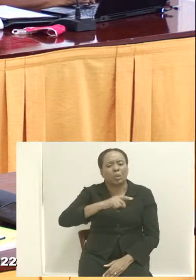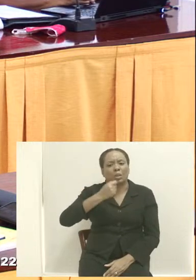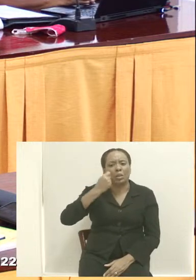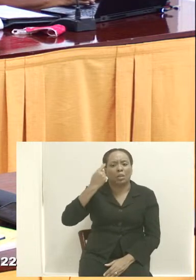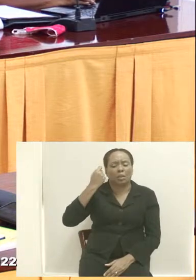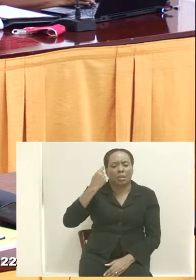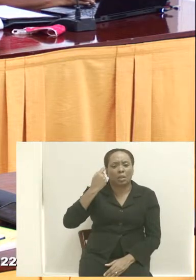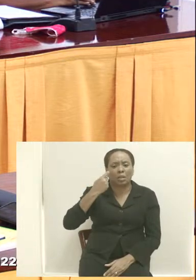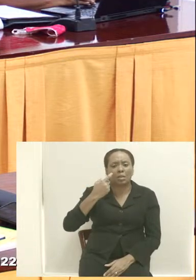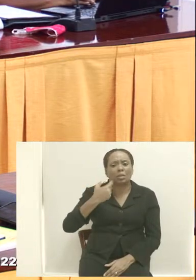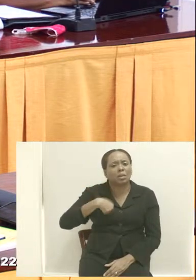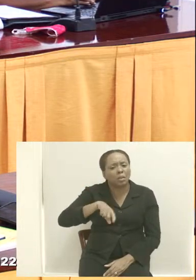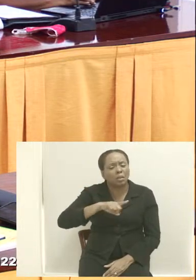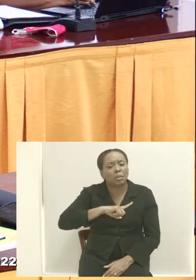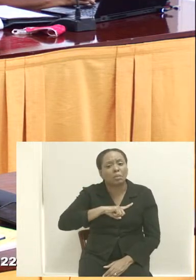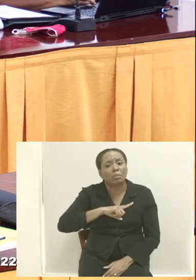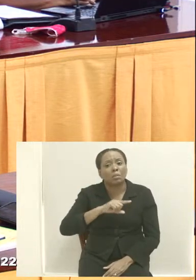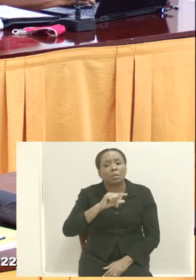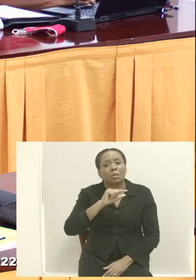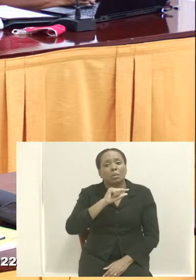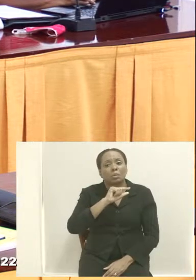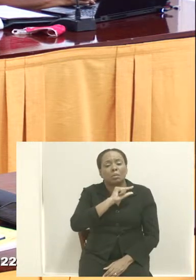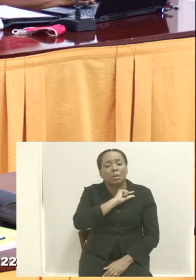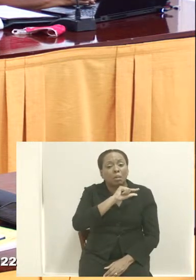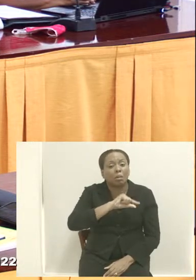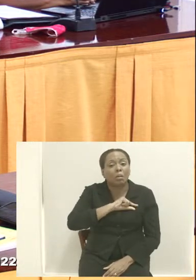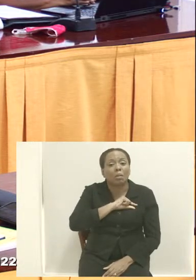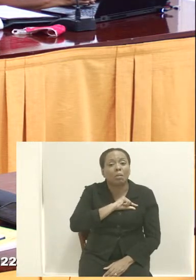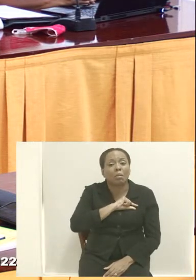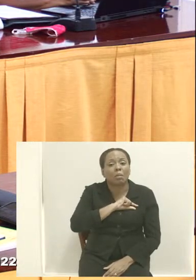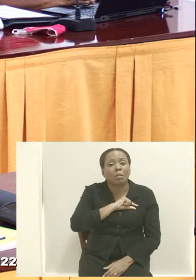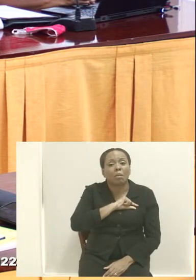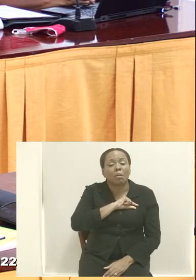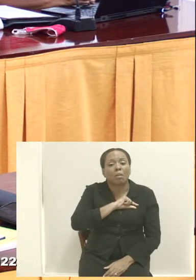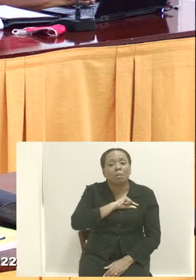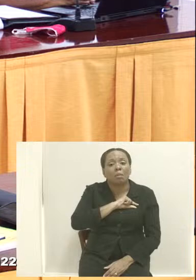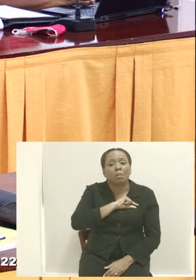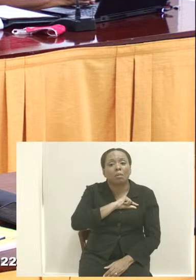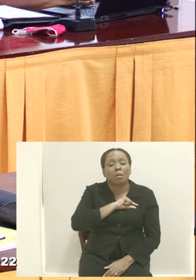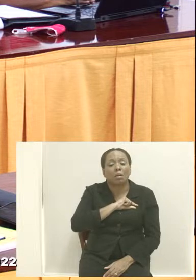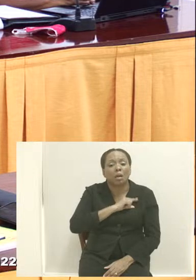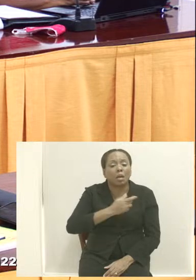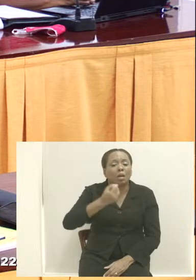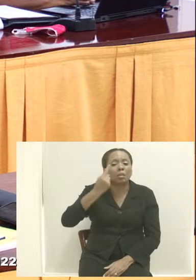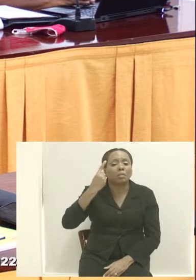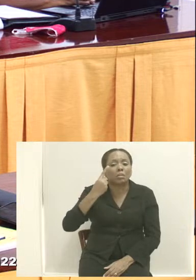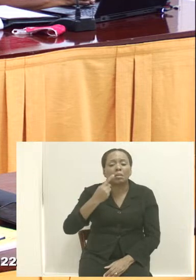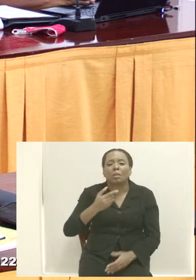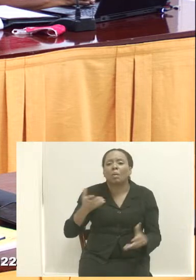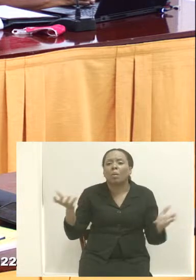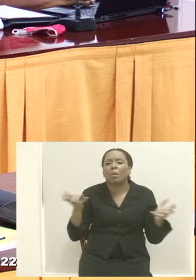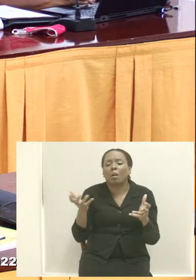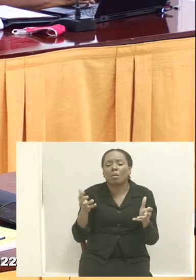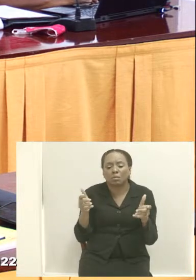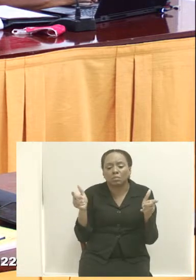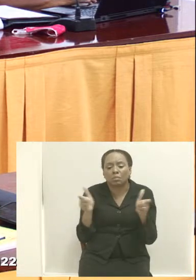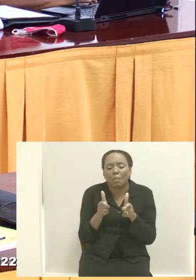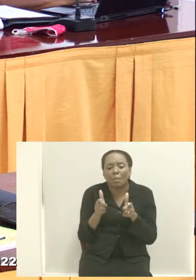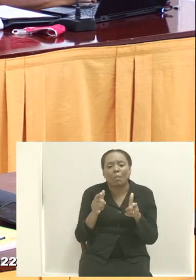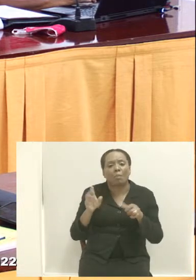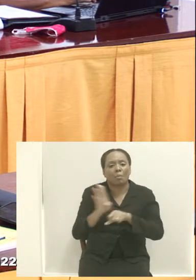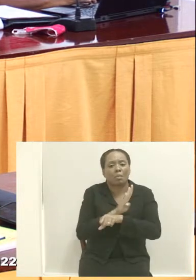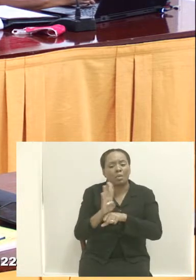that defines what a small business is, so too were we. And part of the challenge that you confront,